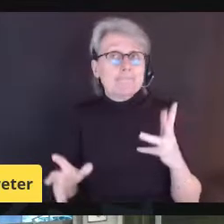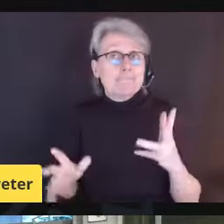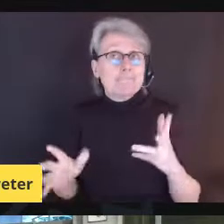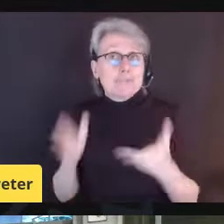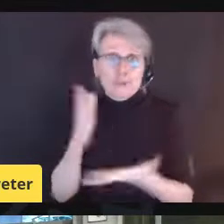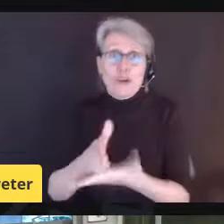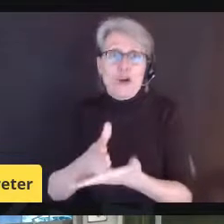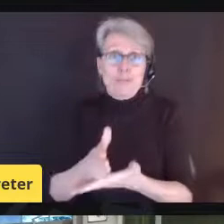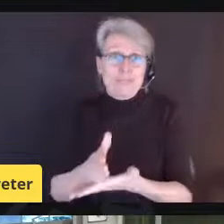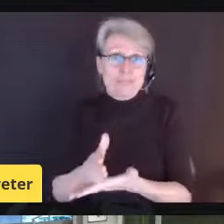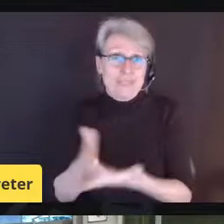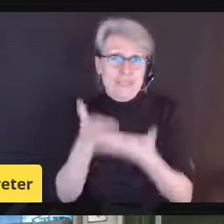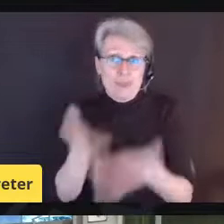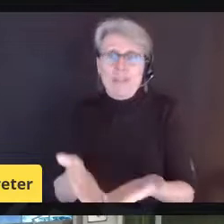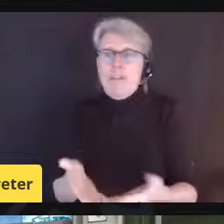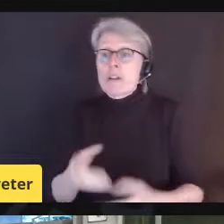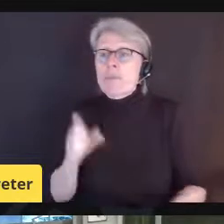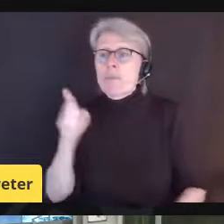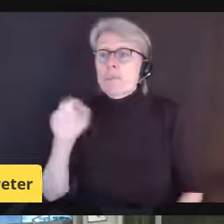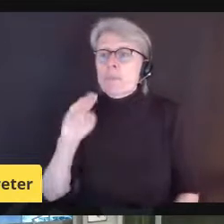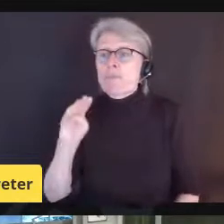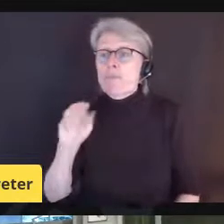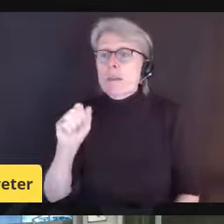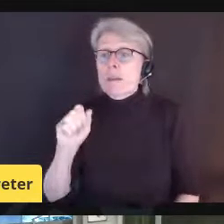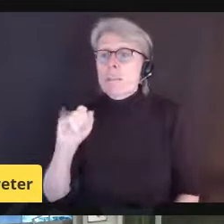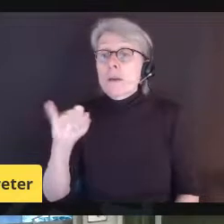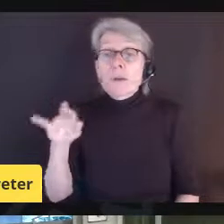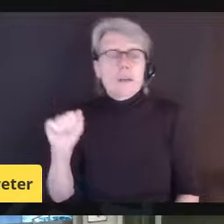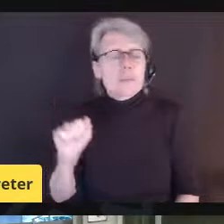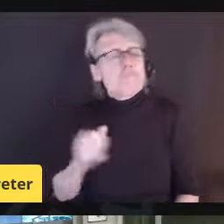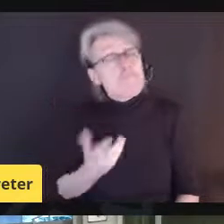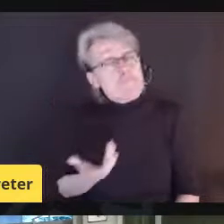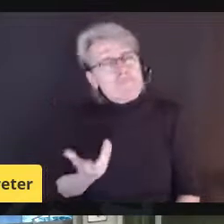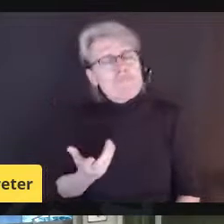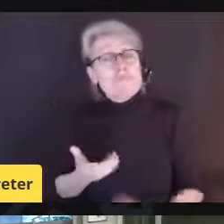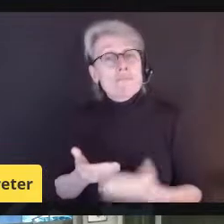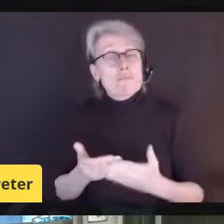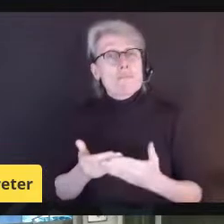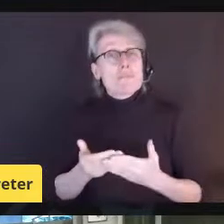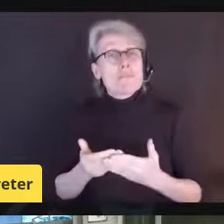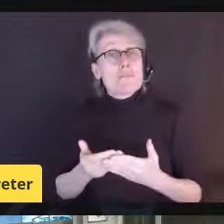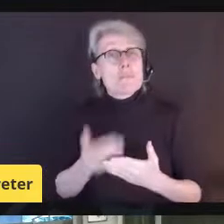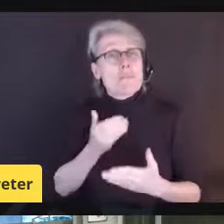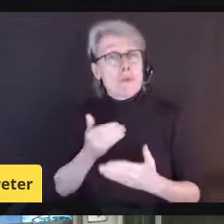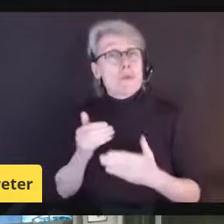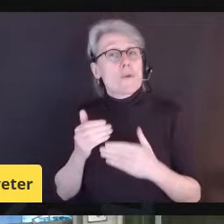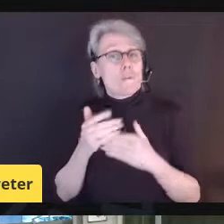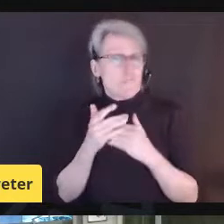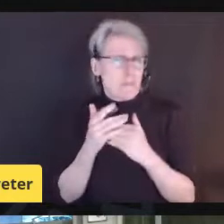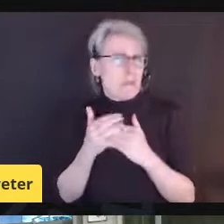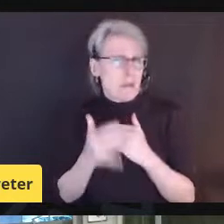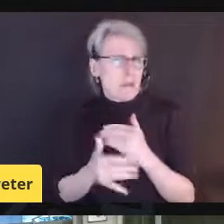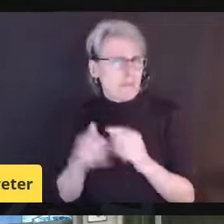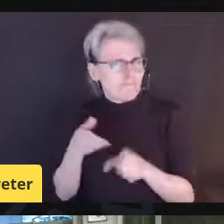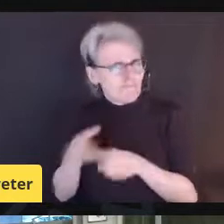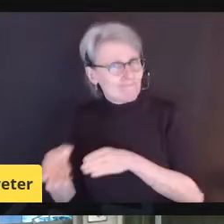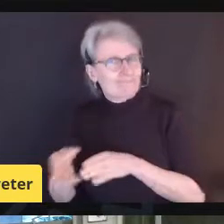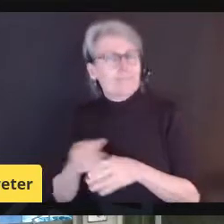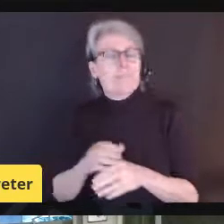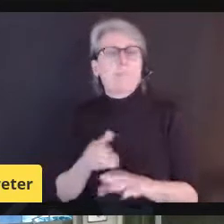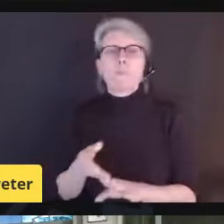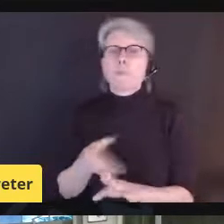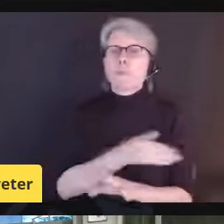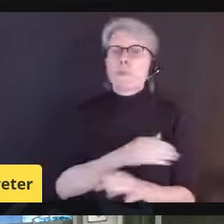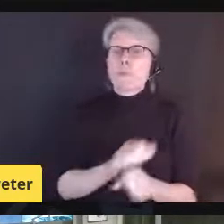You know what, though? But that goes with some other stuff, too. I mean, before I did blood, I also worked in the